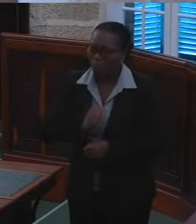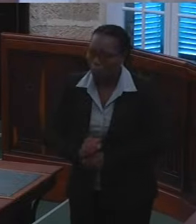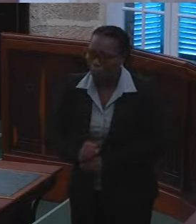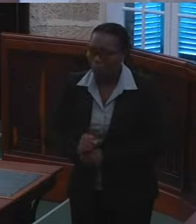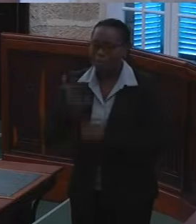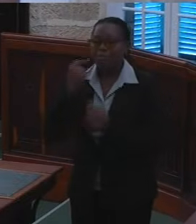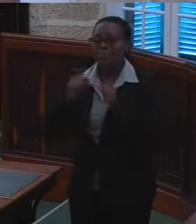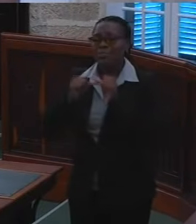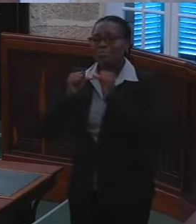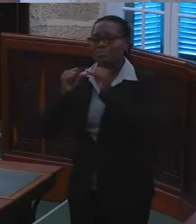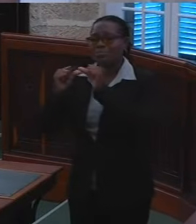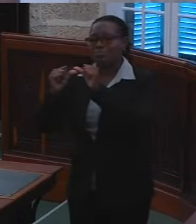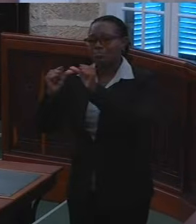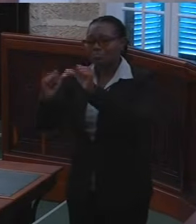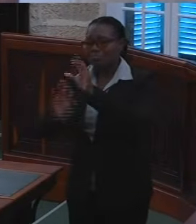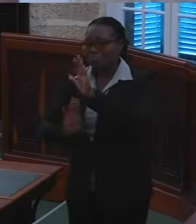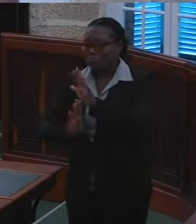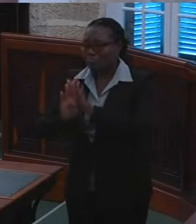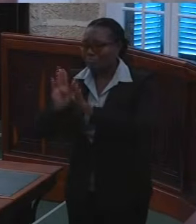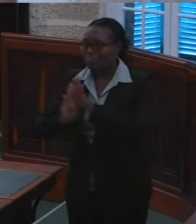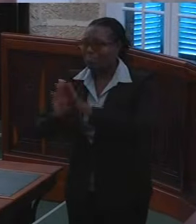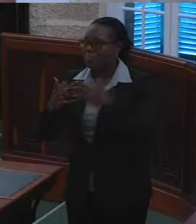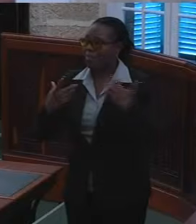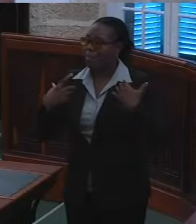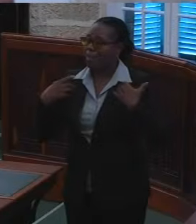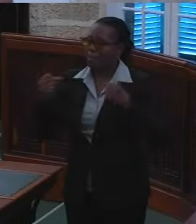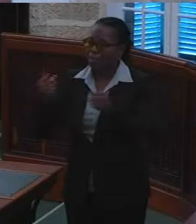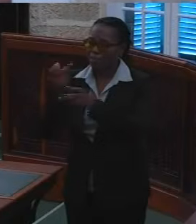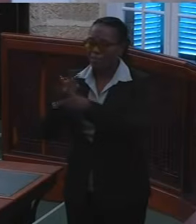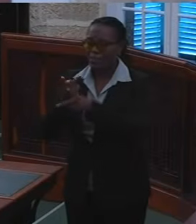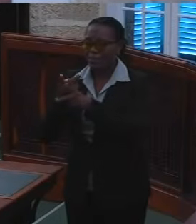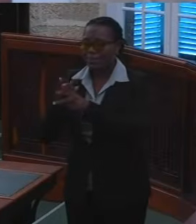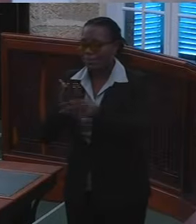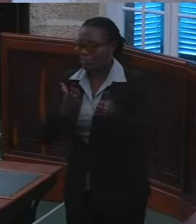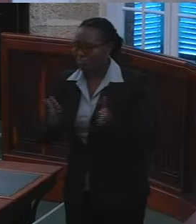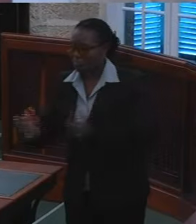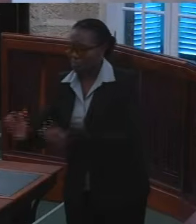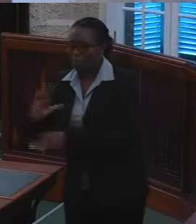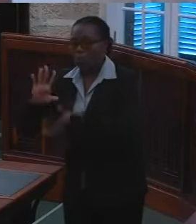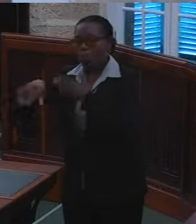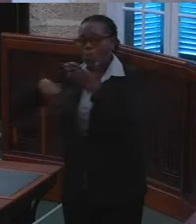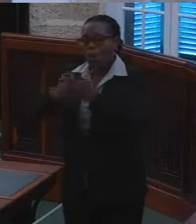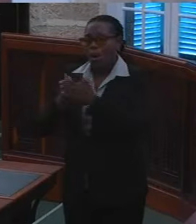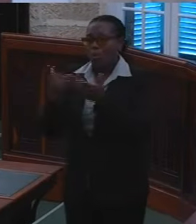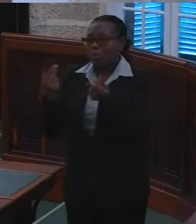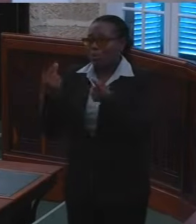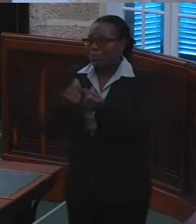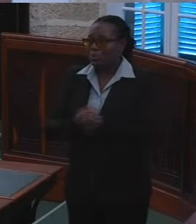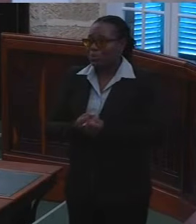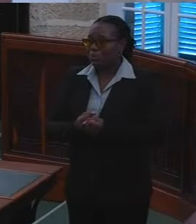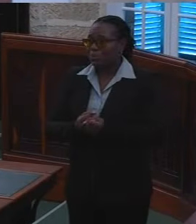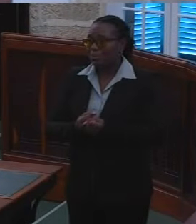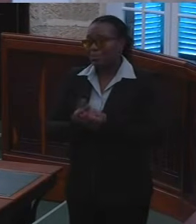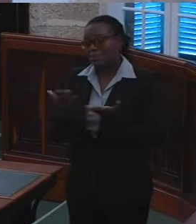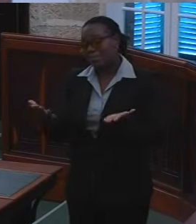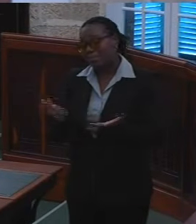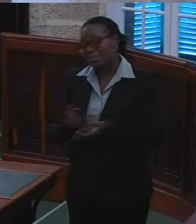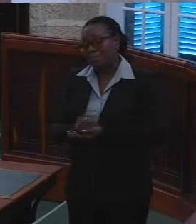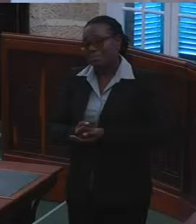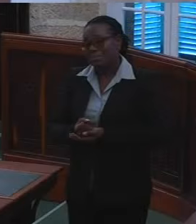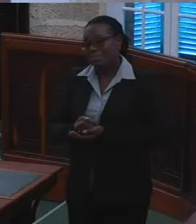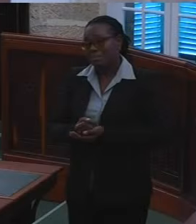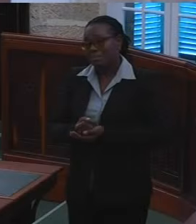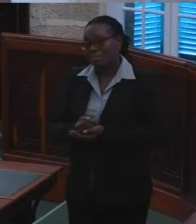trajectory, with the healthcare plan and all the things that we are doing, maybe super age as well. I think that we have